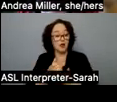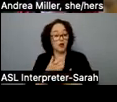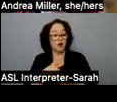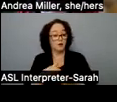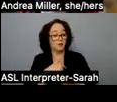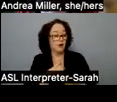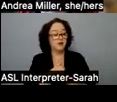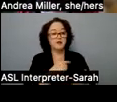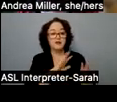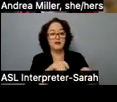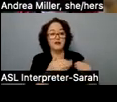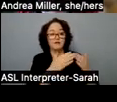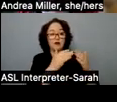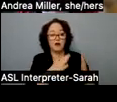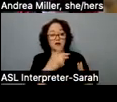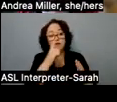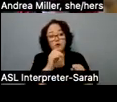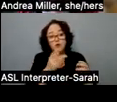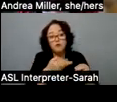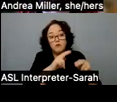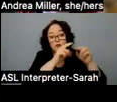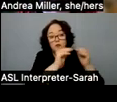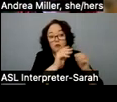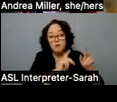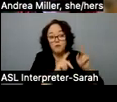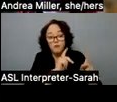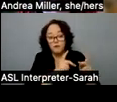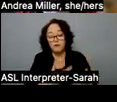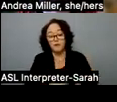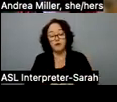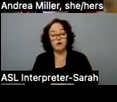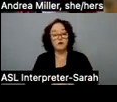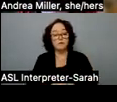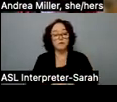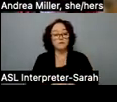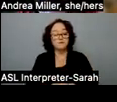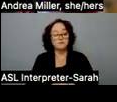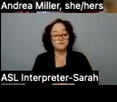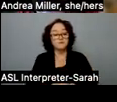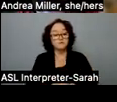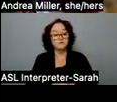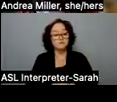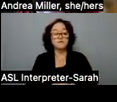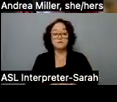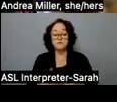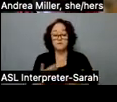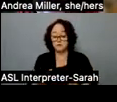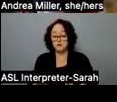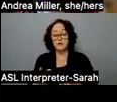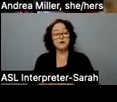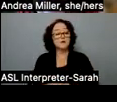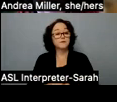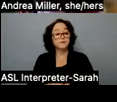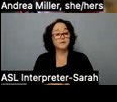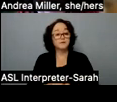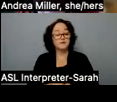them stay housed permanently and seeking that. And so with that, Andrea, I am